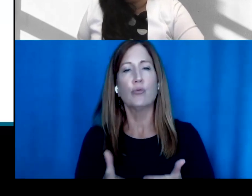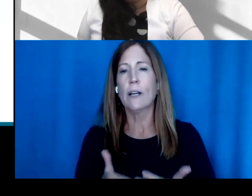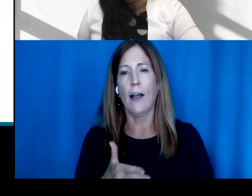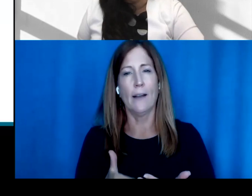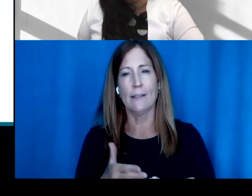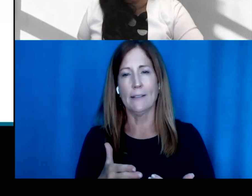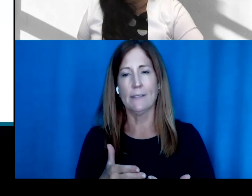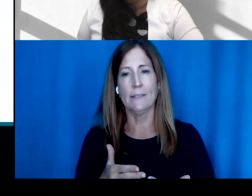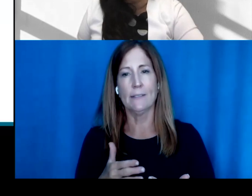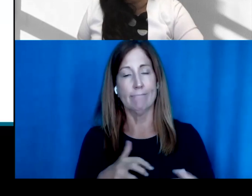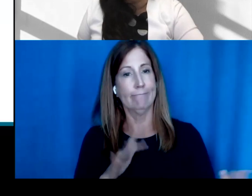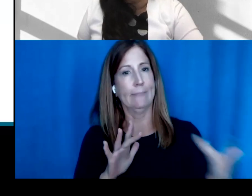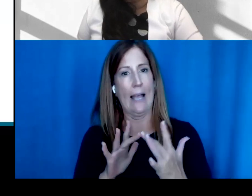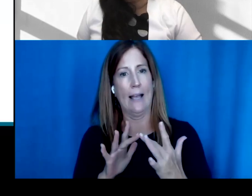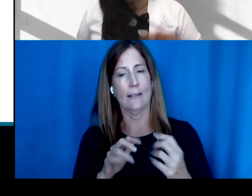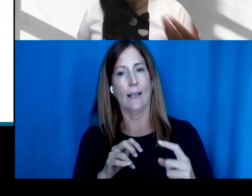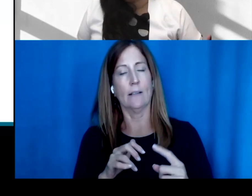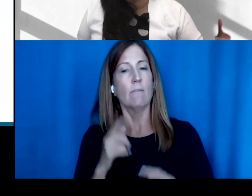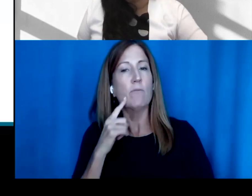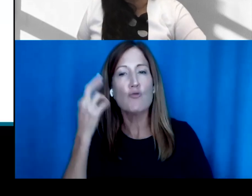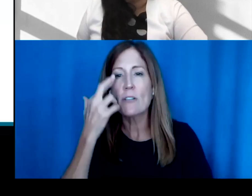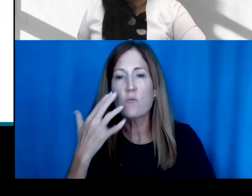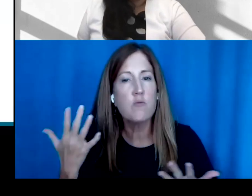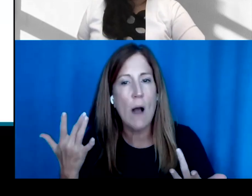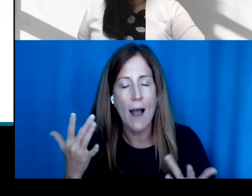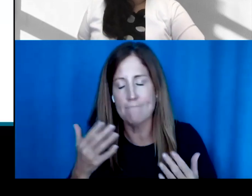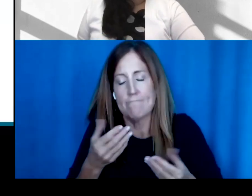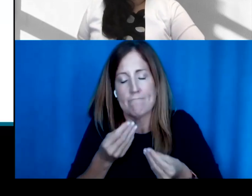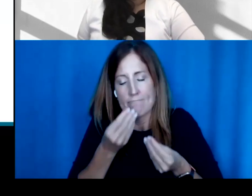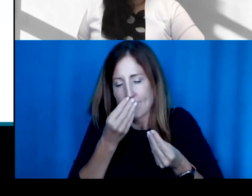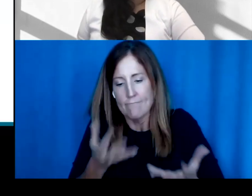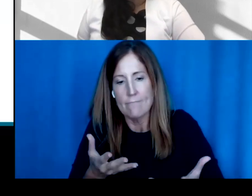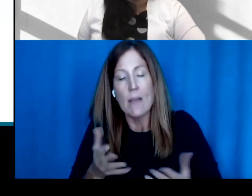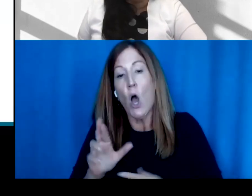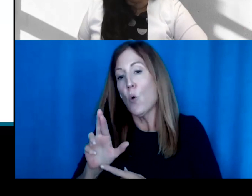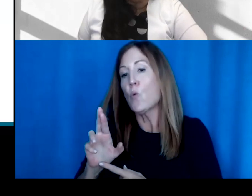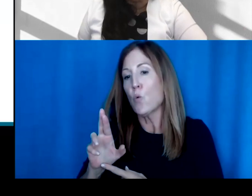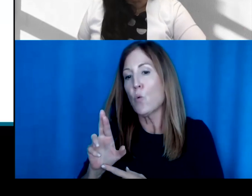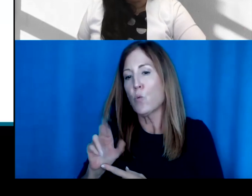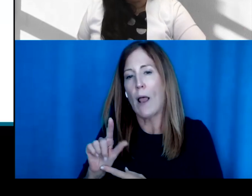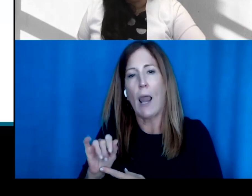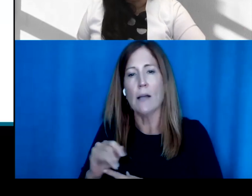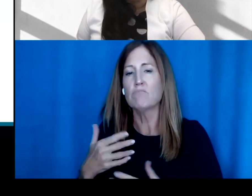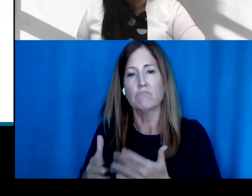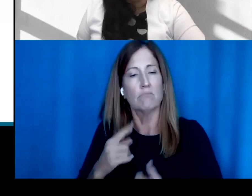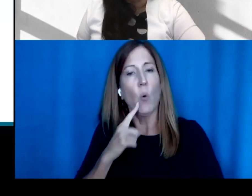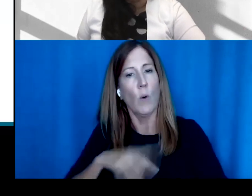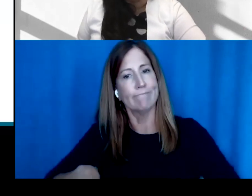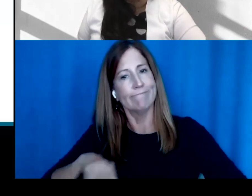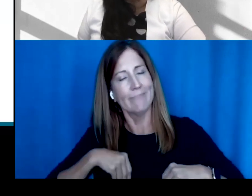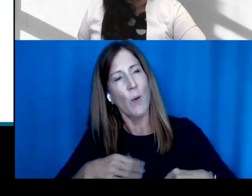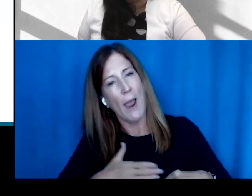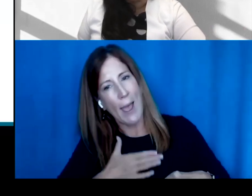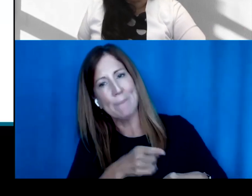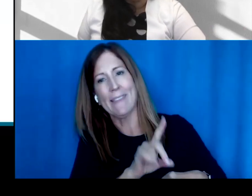somebody comes to us, I know at Reliance, we want to embrace the fact that they did. We always hope to help them with the